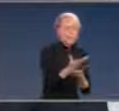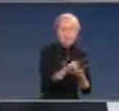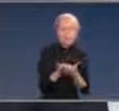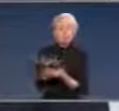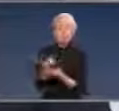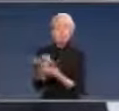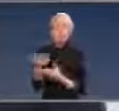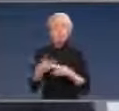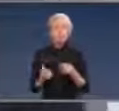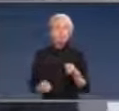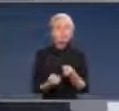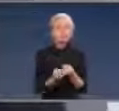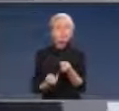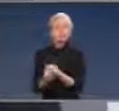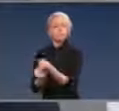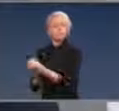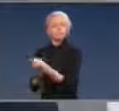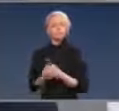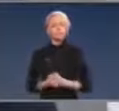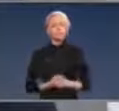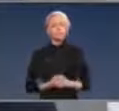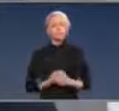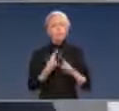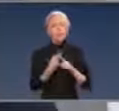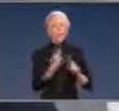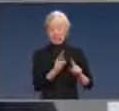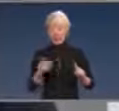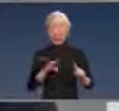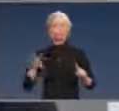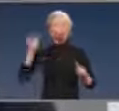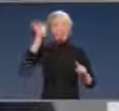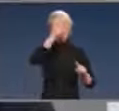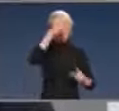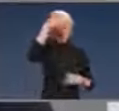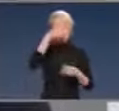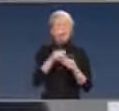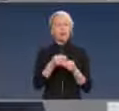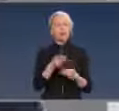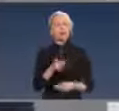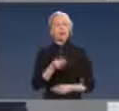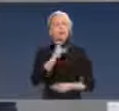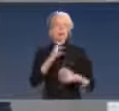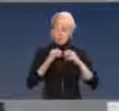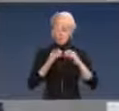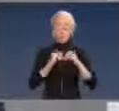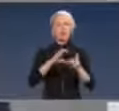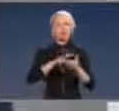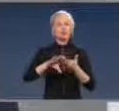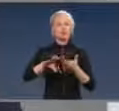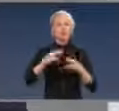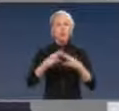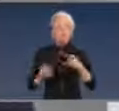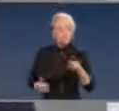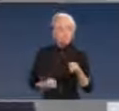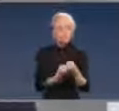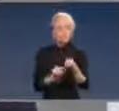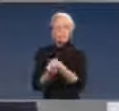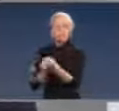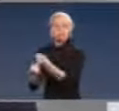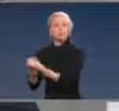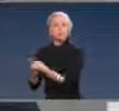$42 billion. And so there is a strong platform for states to take additional economic measures where they see